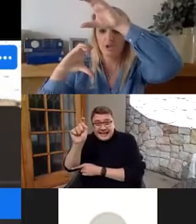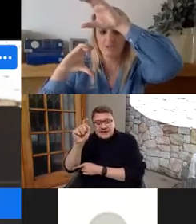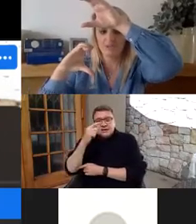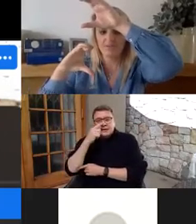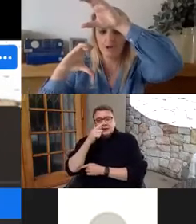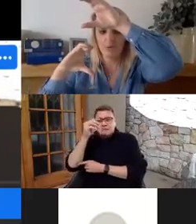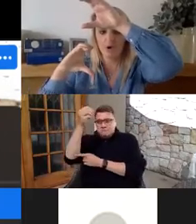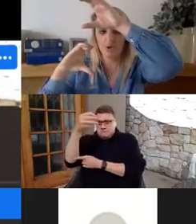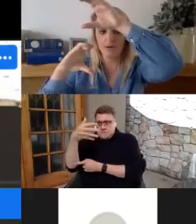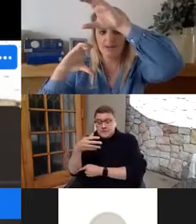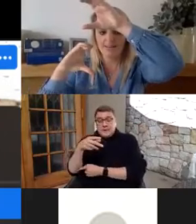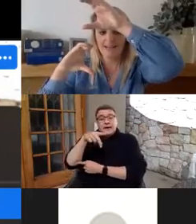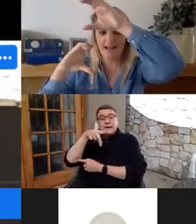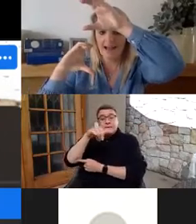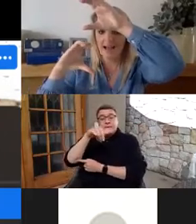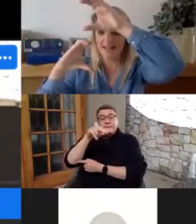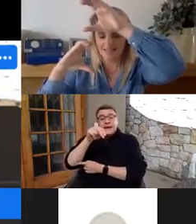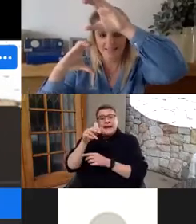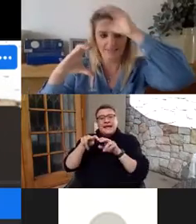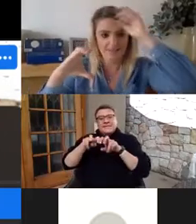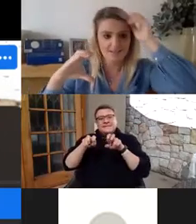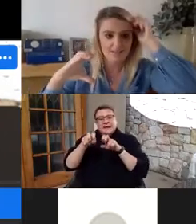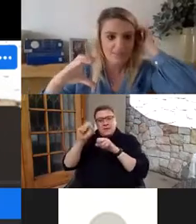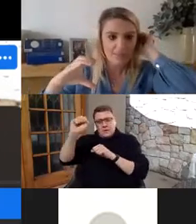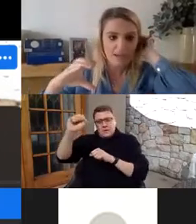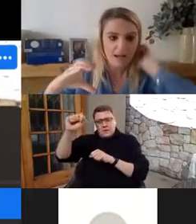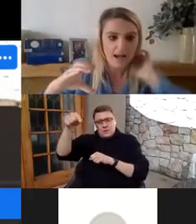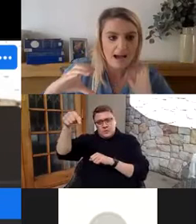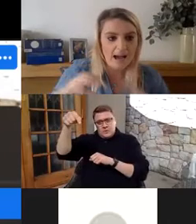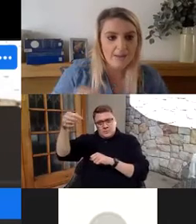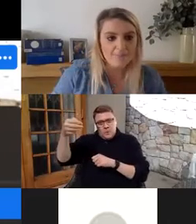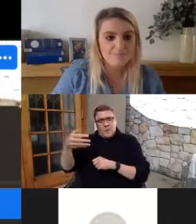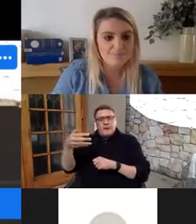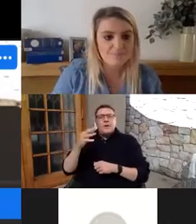language interpreter's video will open underneath it.